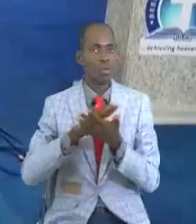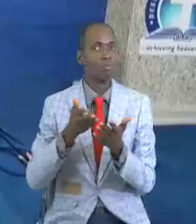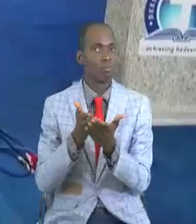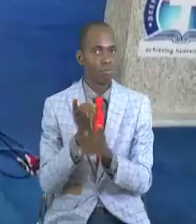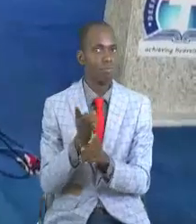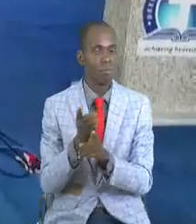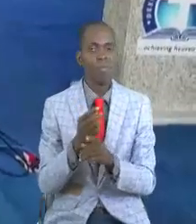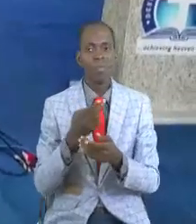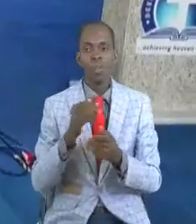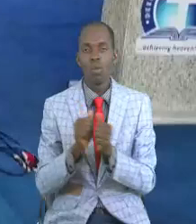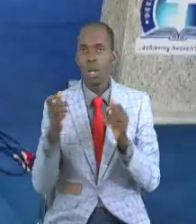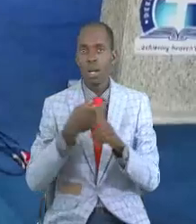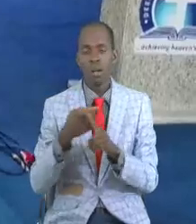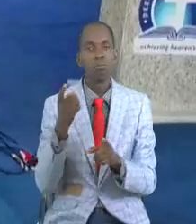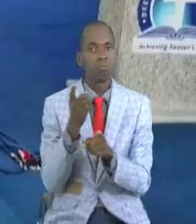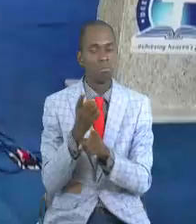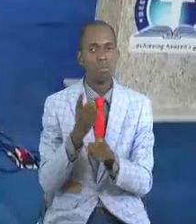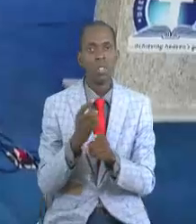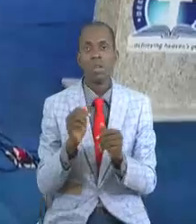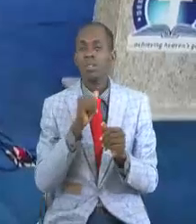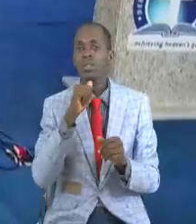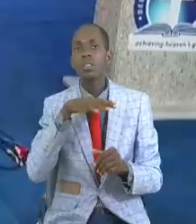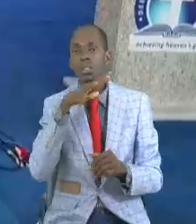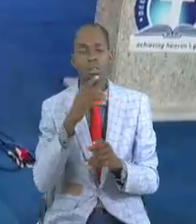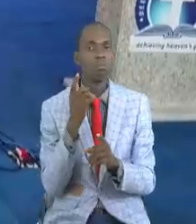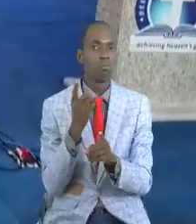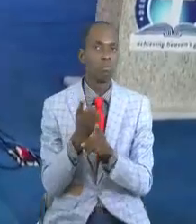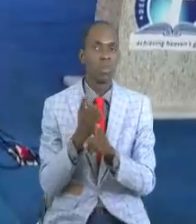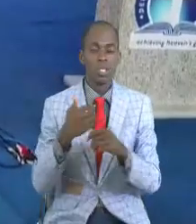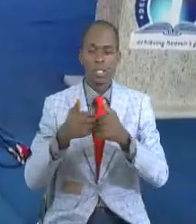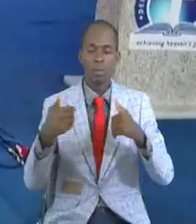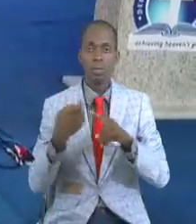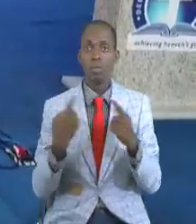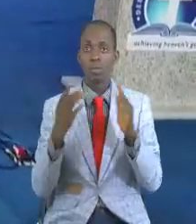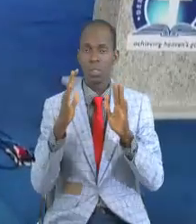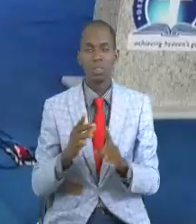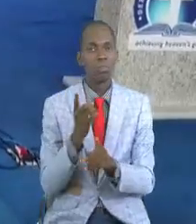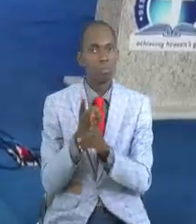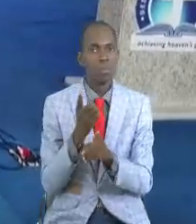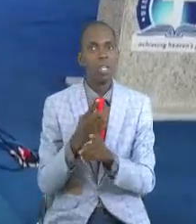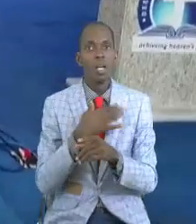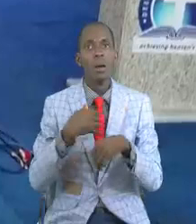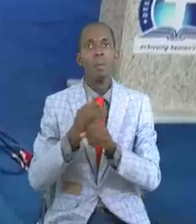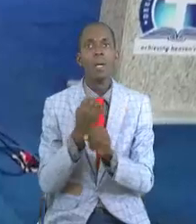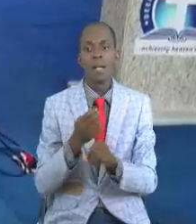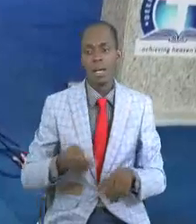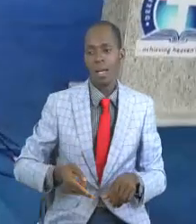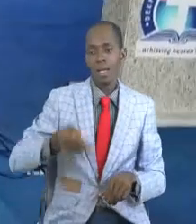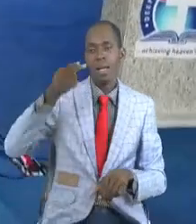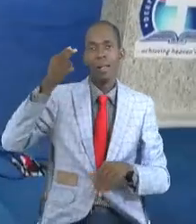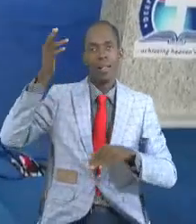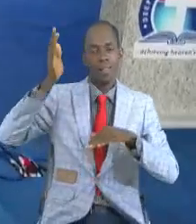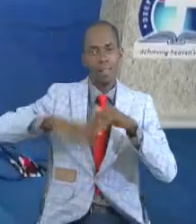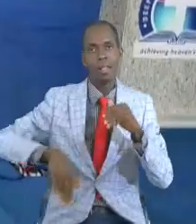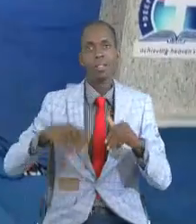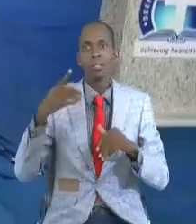christ on defile that's christ separate from sinners that's christ a mage higher than the